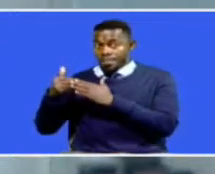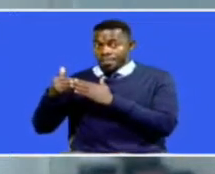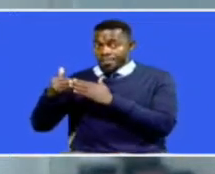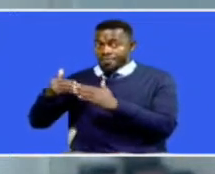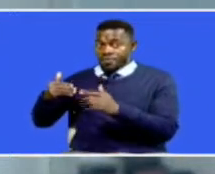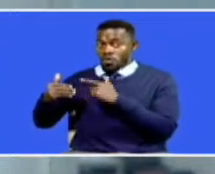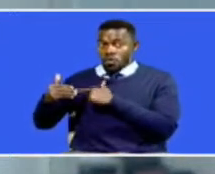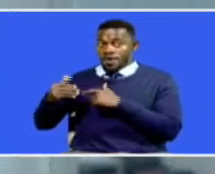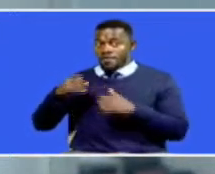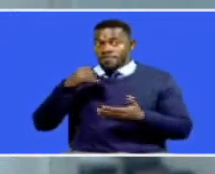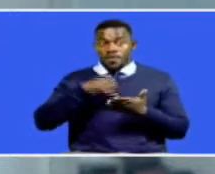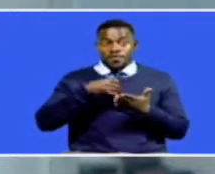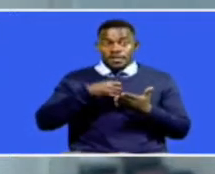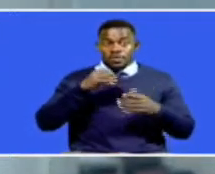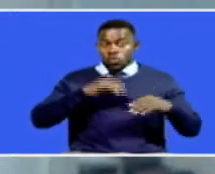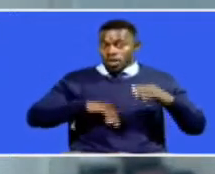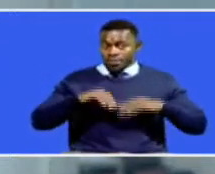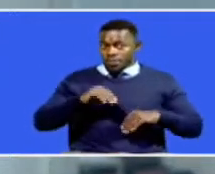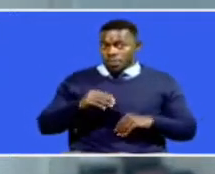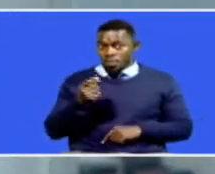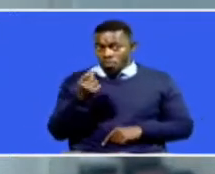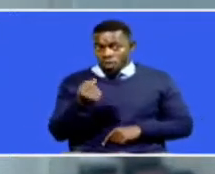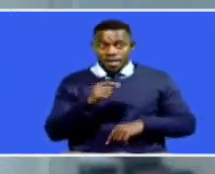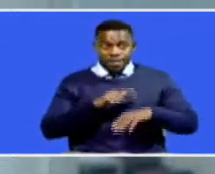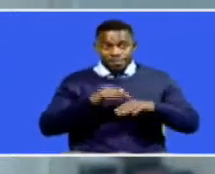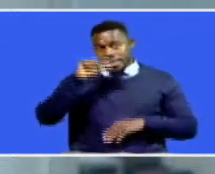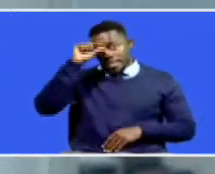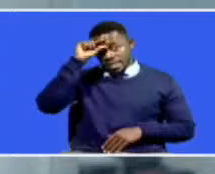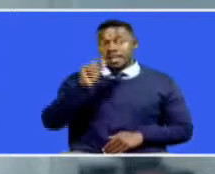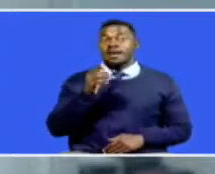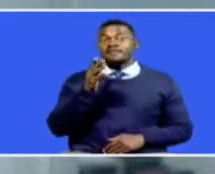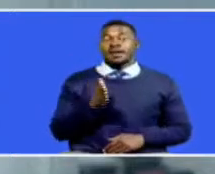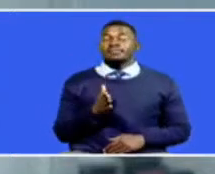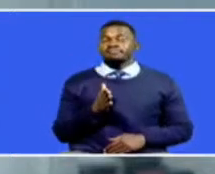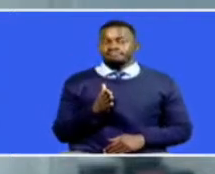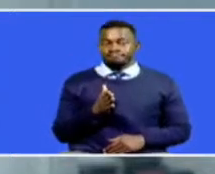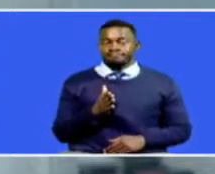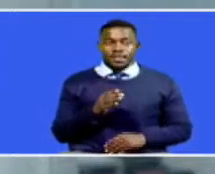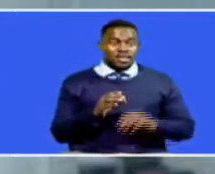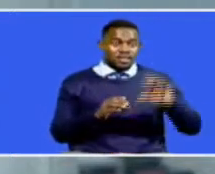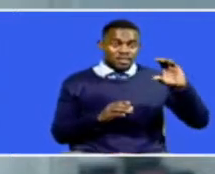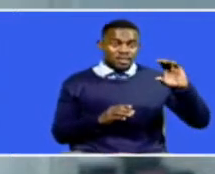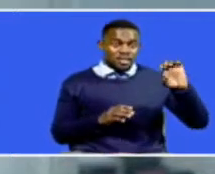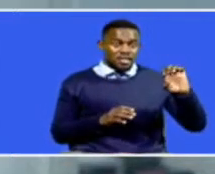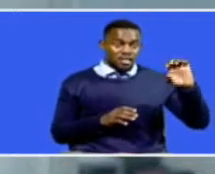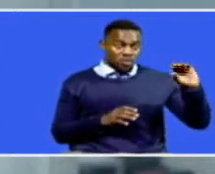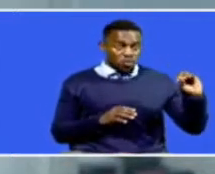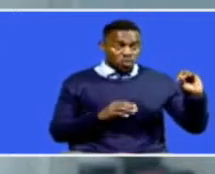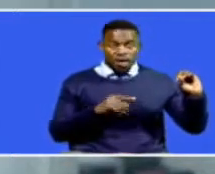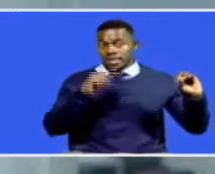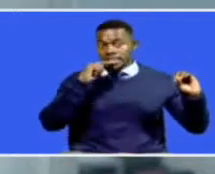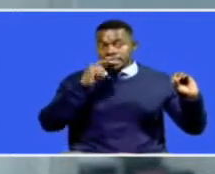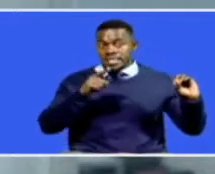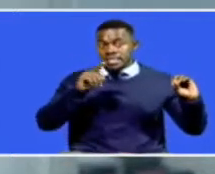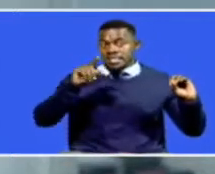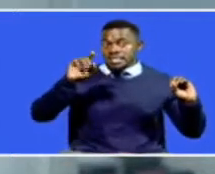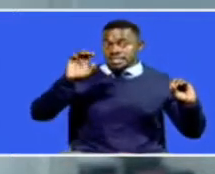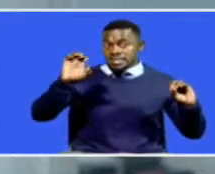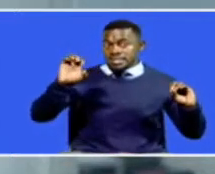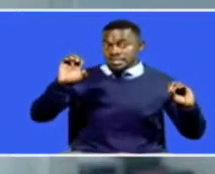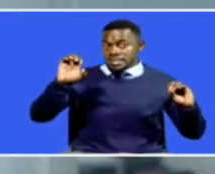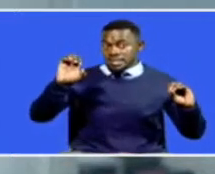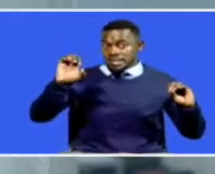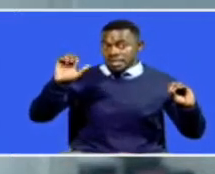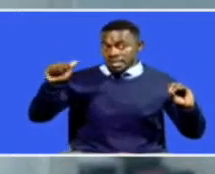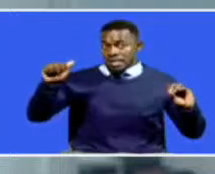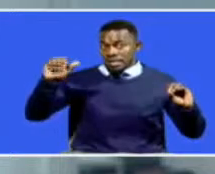tenure as the governor. Speaking in Moranga, CEO Twalib Mbarak said the commission has also recommended the prosecution